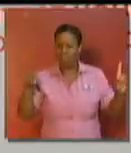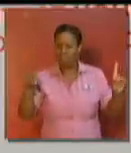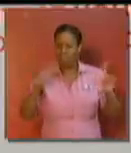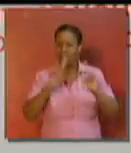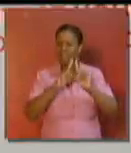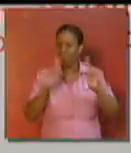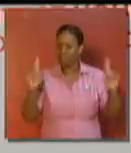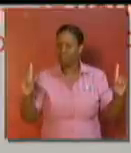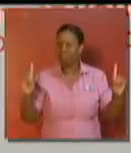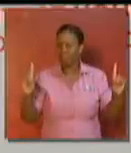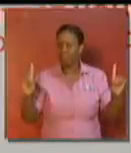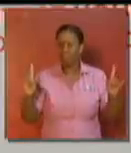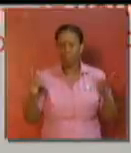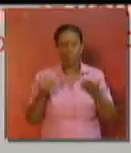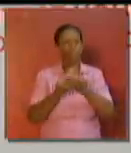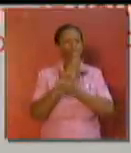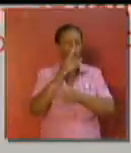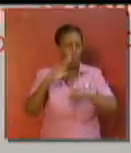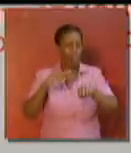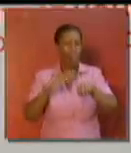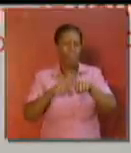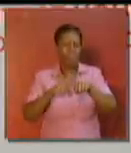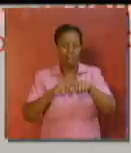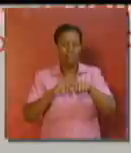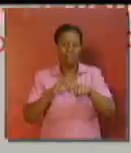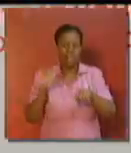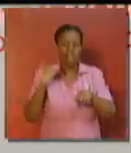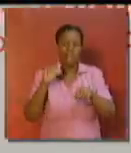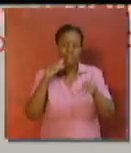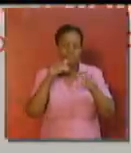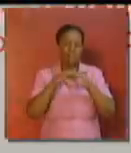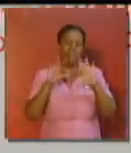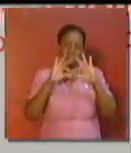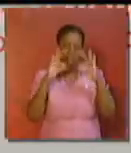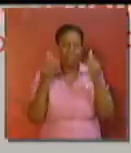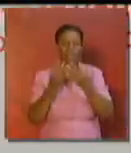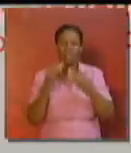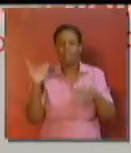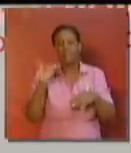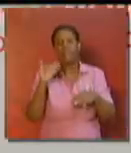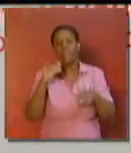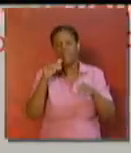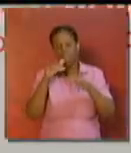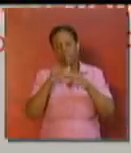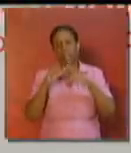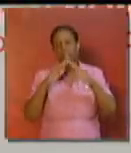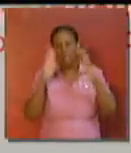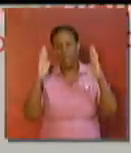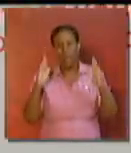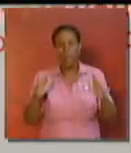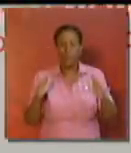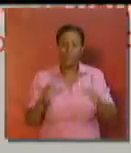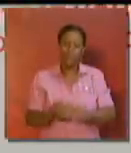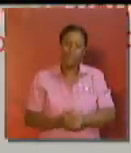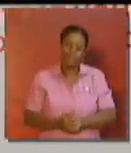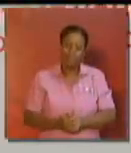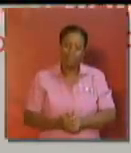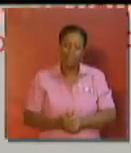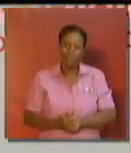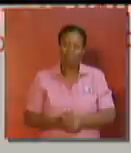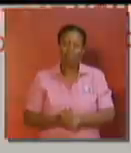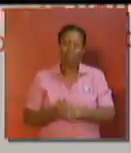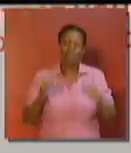also reducing risk within your household, especially if you are ill. So we hope that that information continues to